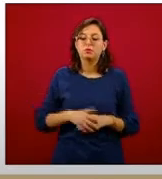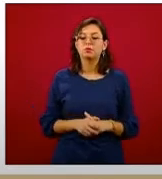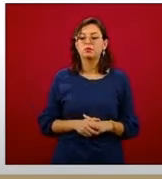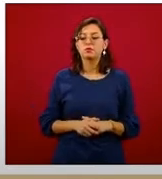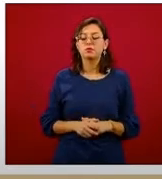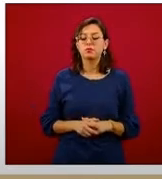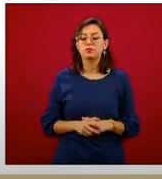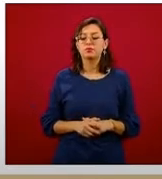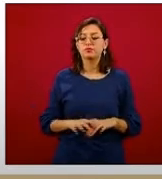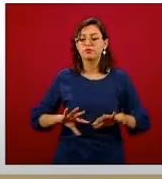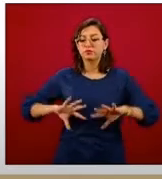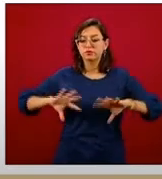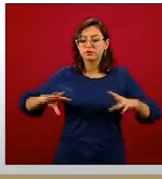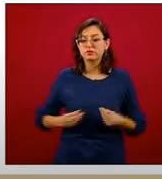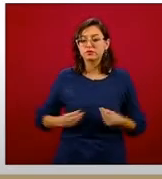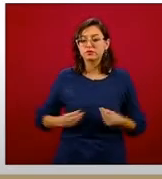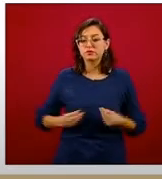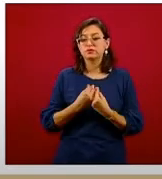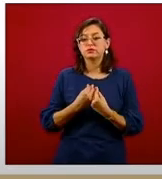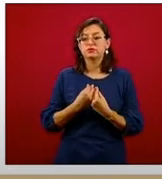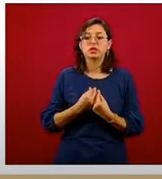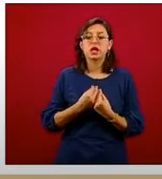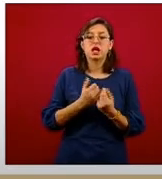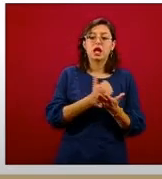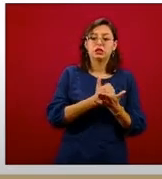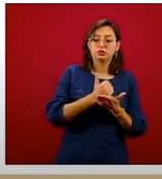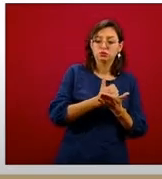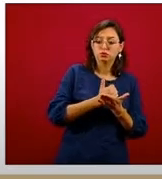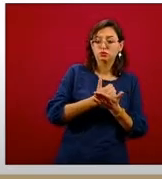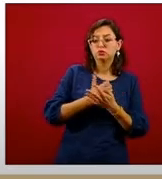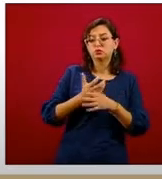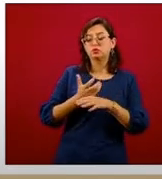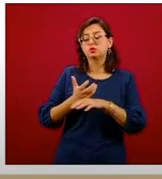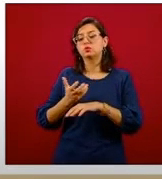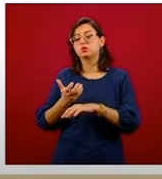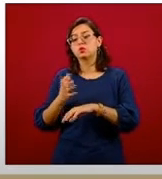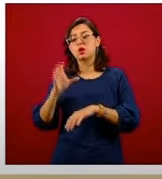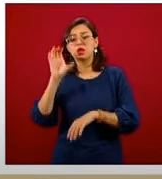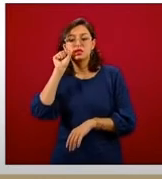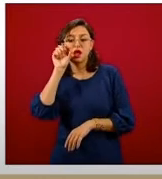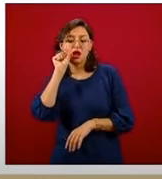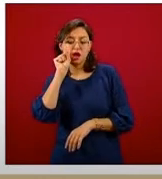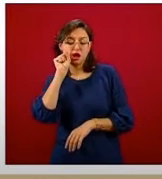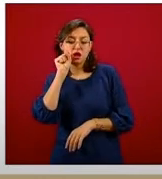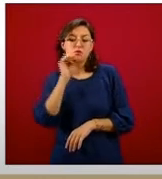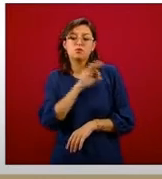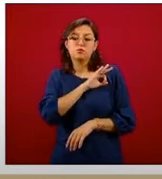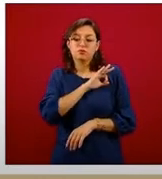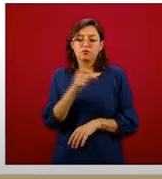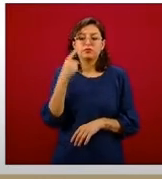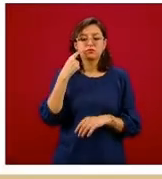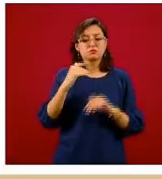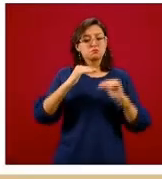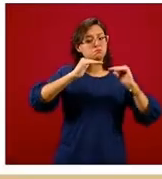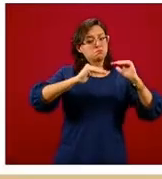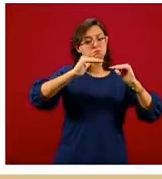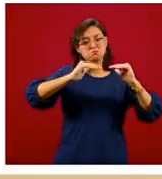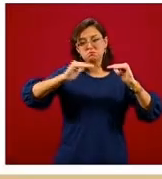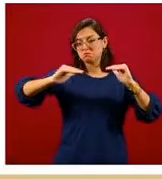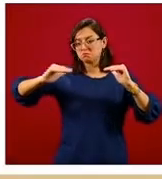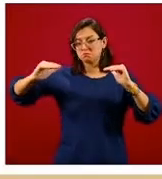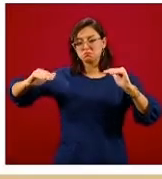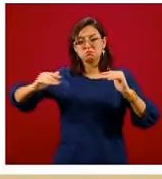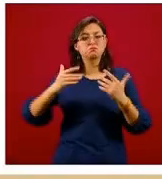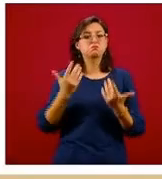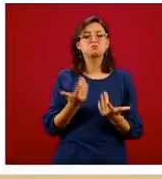that are to be sorted. We see the addition in dark blue and the light orange. We can get to